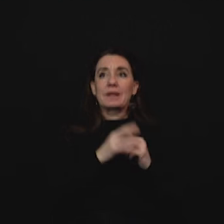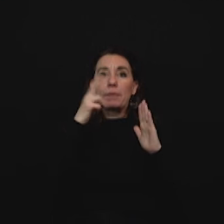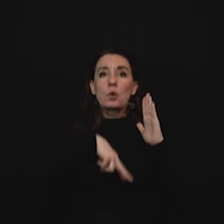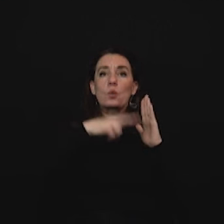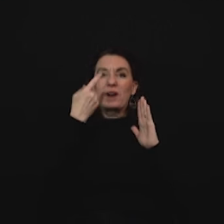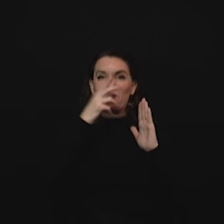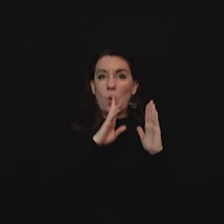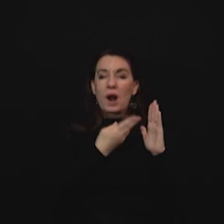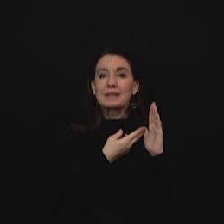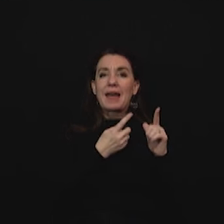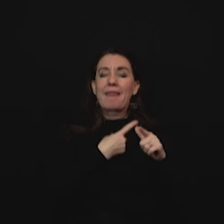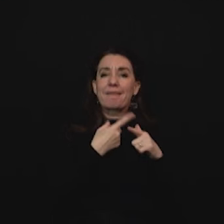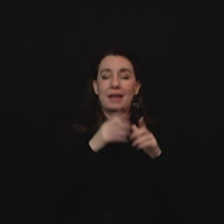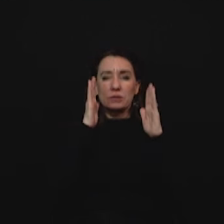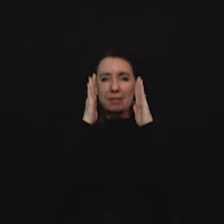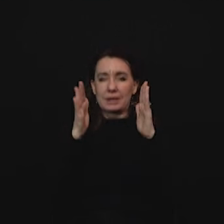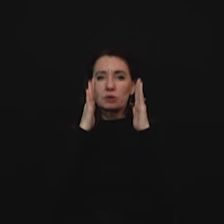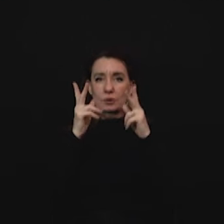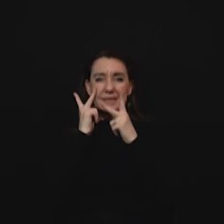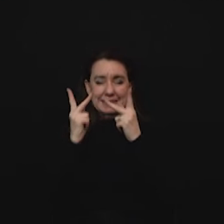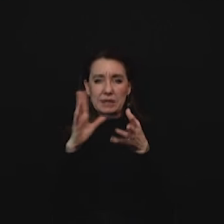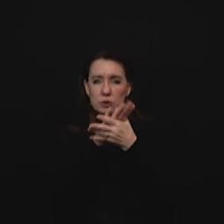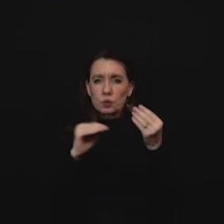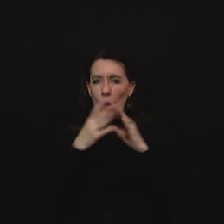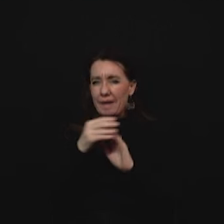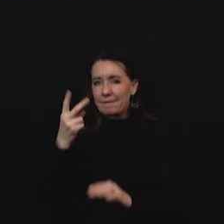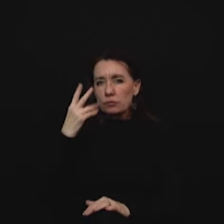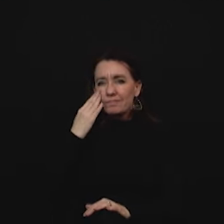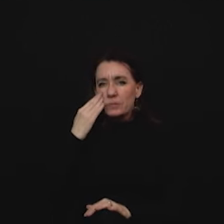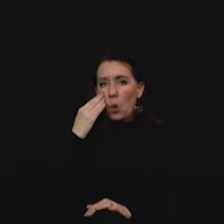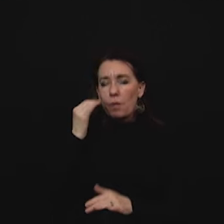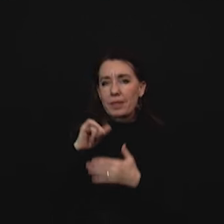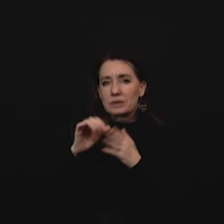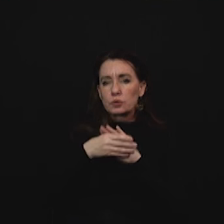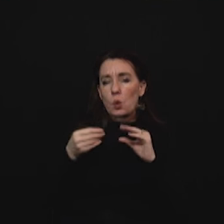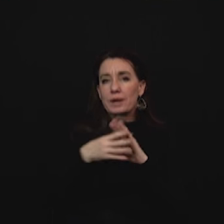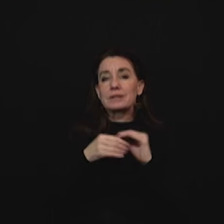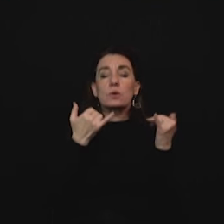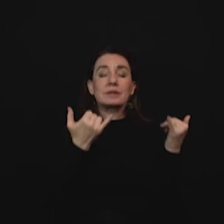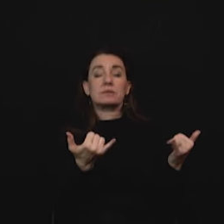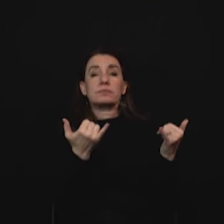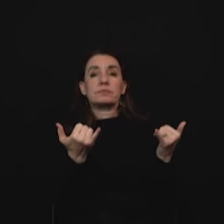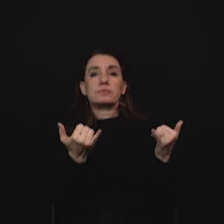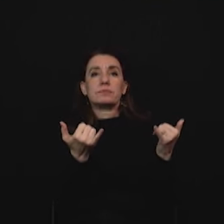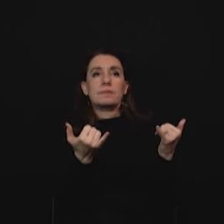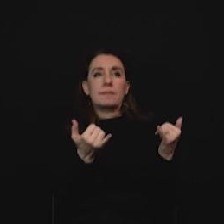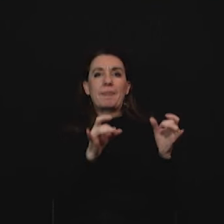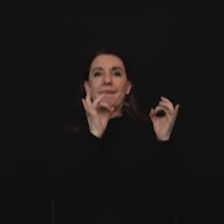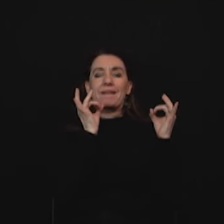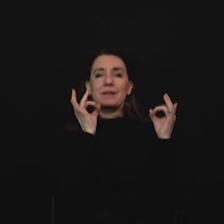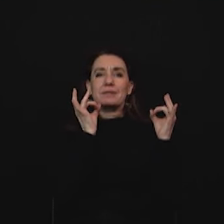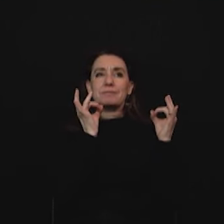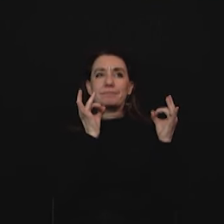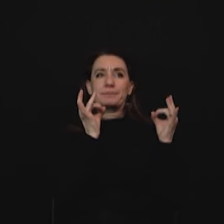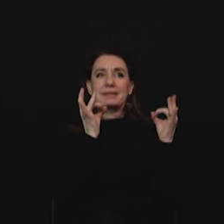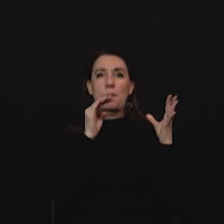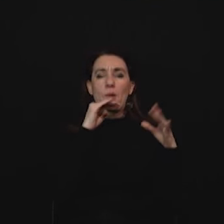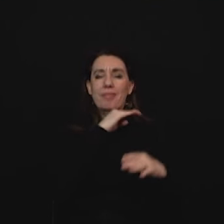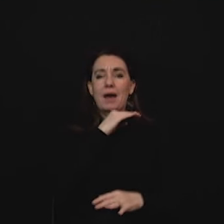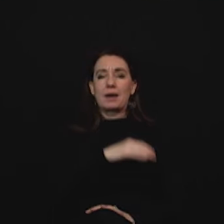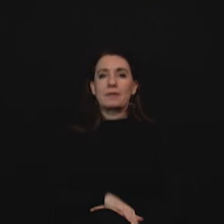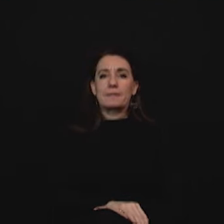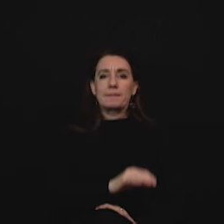for us. And so listen to this. See if this story sounds familiar to you. Okay. So this is called The Terrible Lie